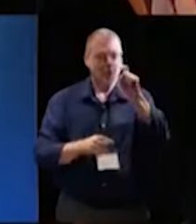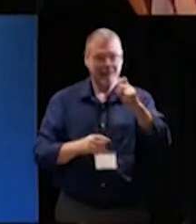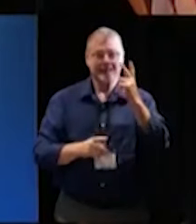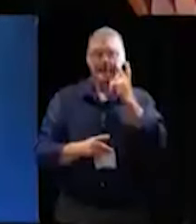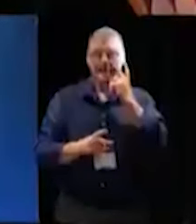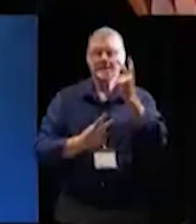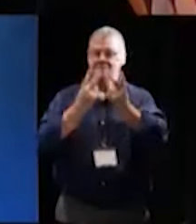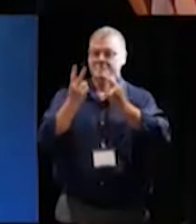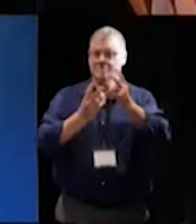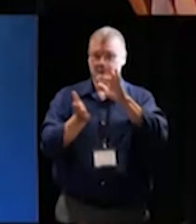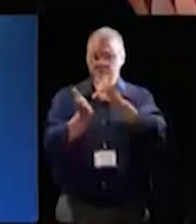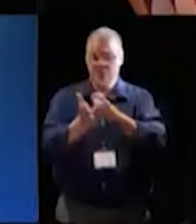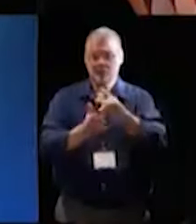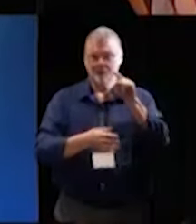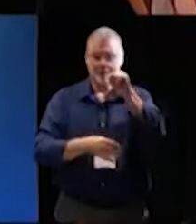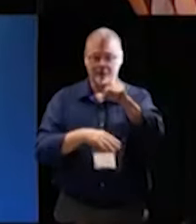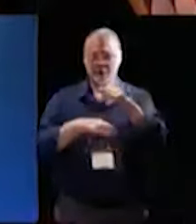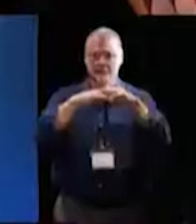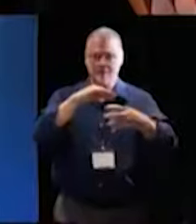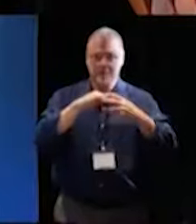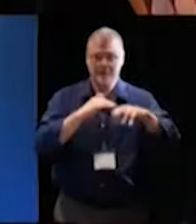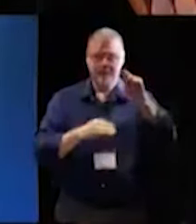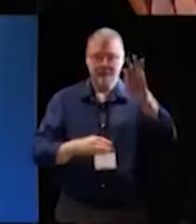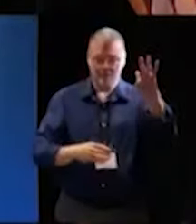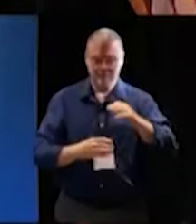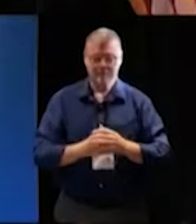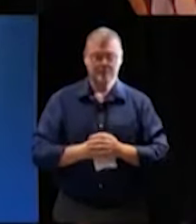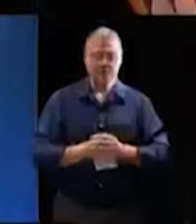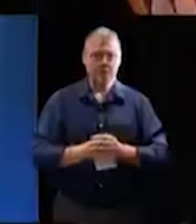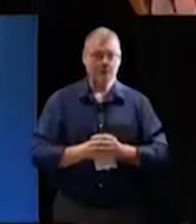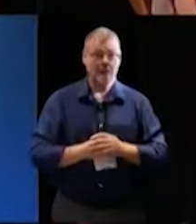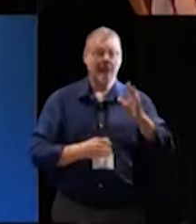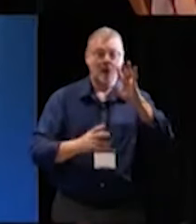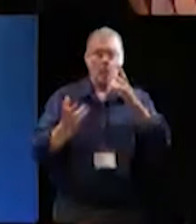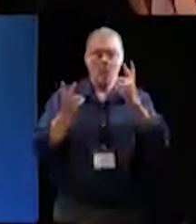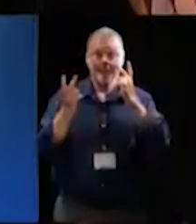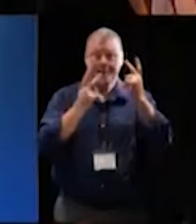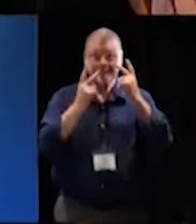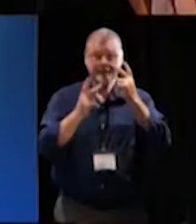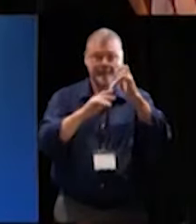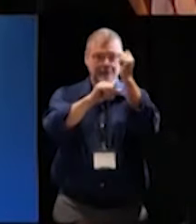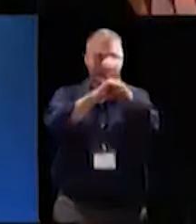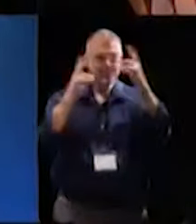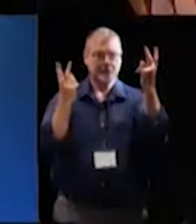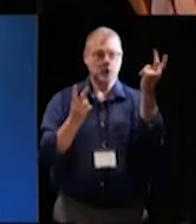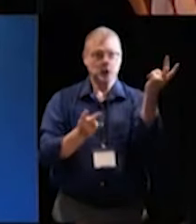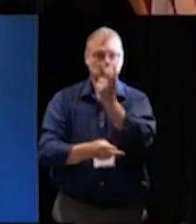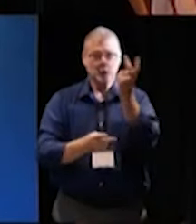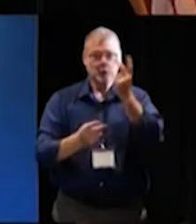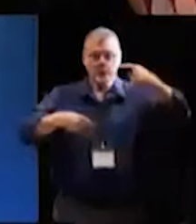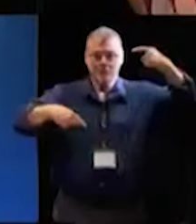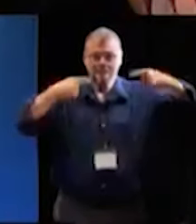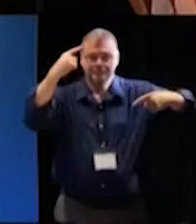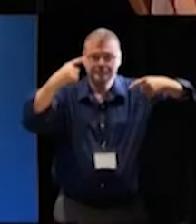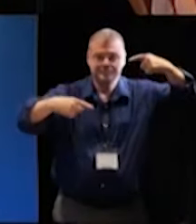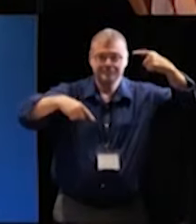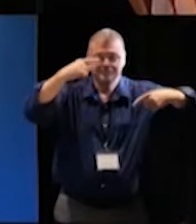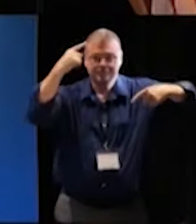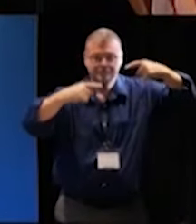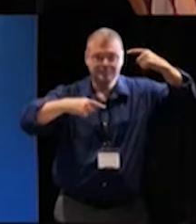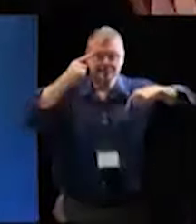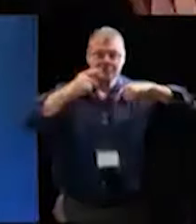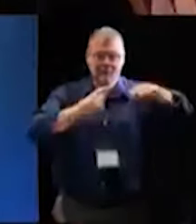center at Niagara Falls, at NYPA in Niagara Falls. You'll actually see holograms of the two of them debating as they would have at the current time